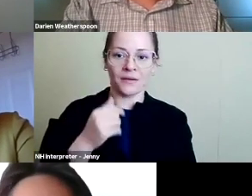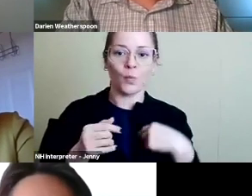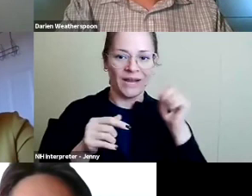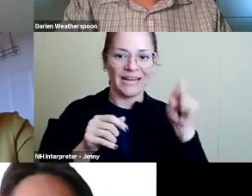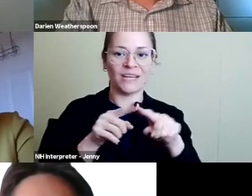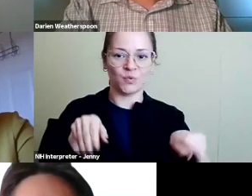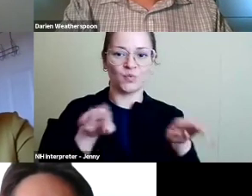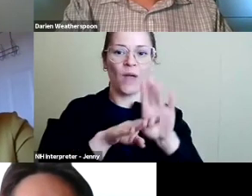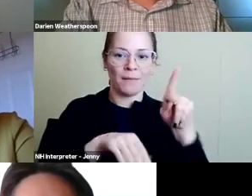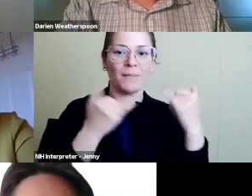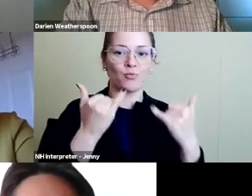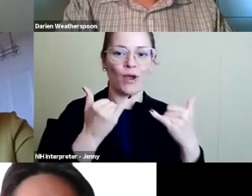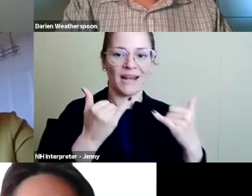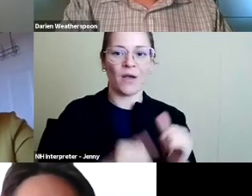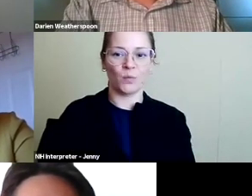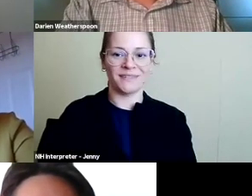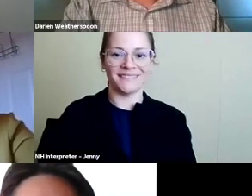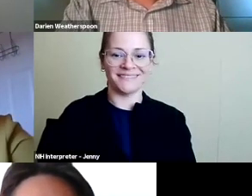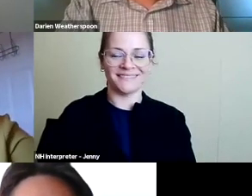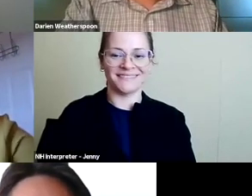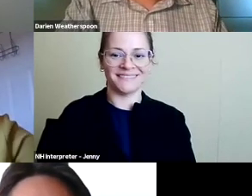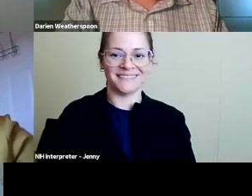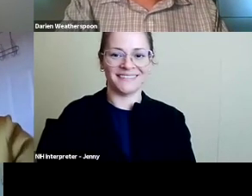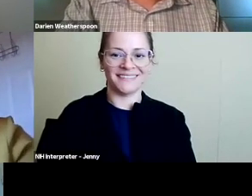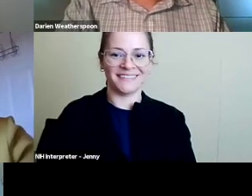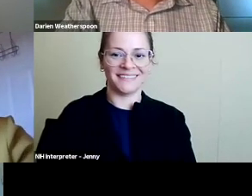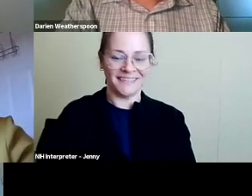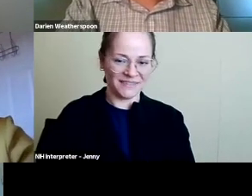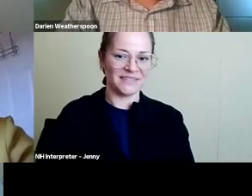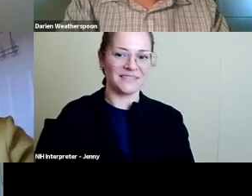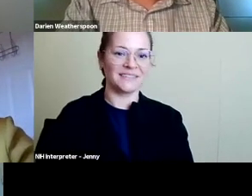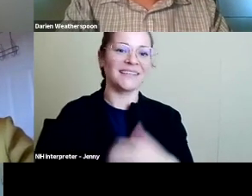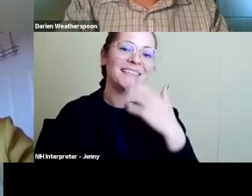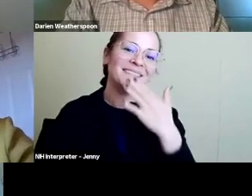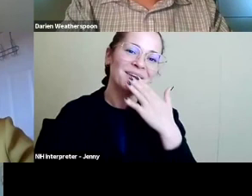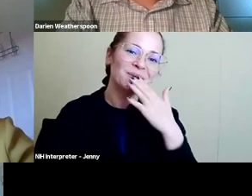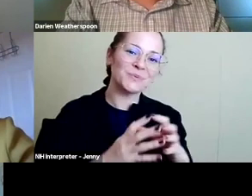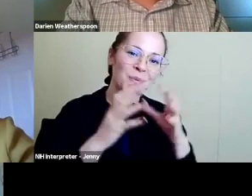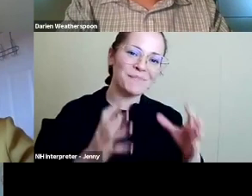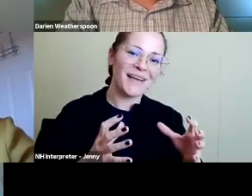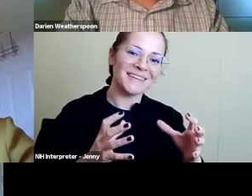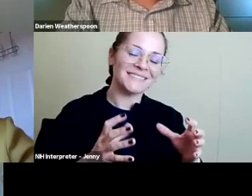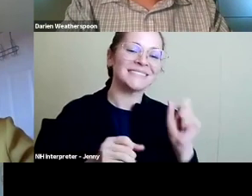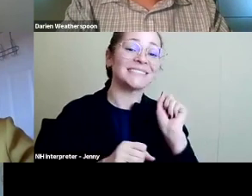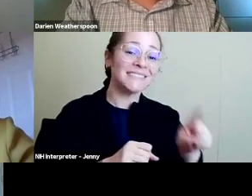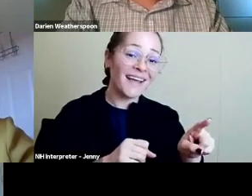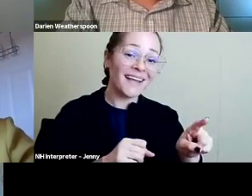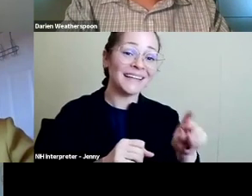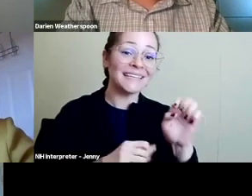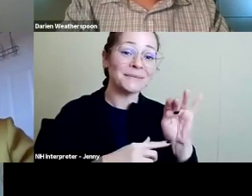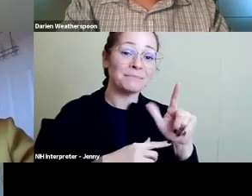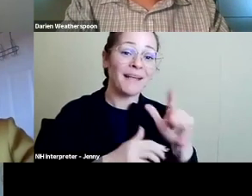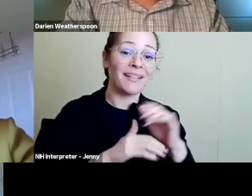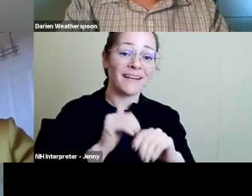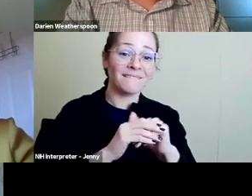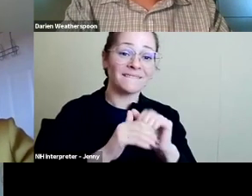up right now for the next session. Okay, so if you can share, thank you so much. If you can share your emails, if you feel comfortable with that, and